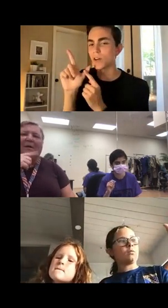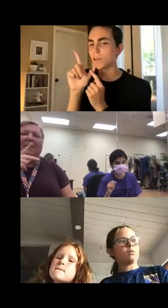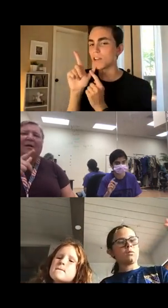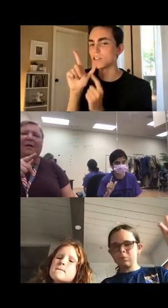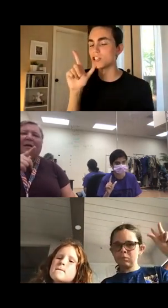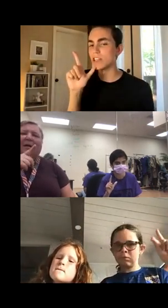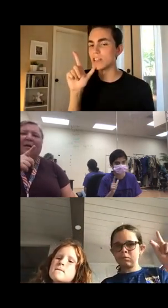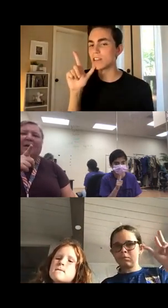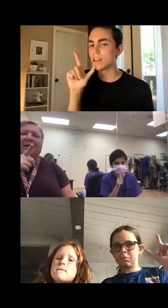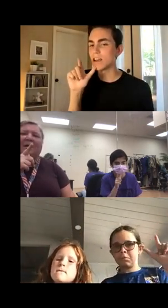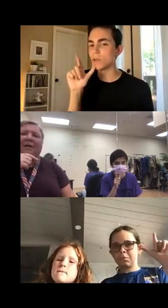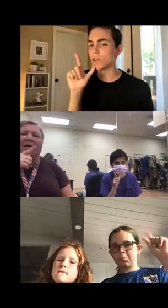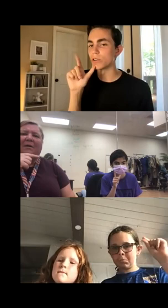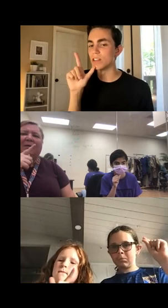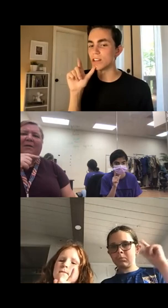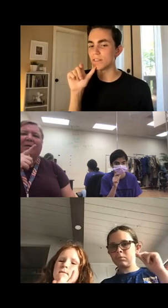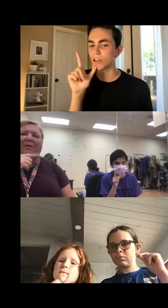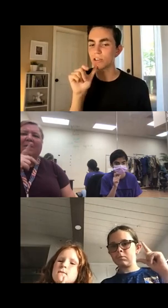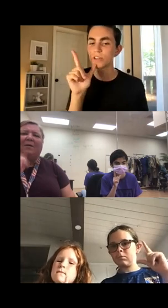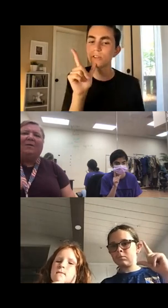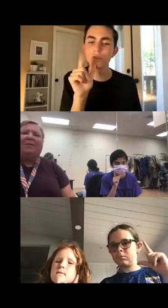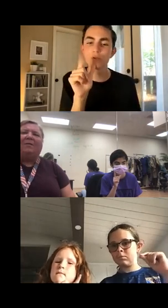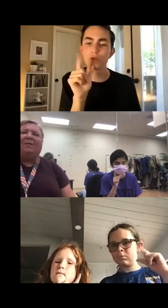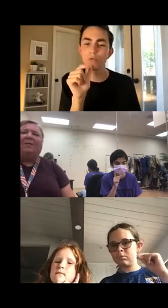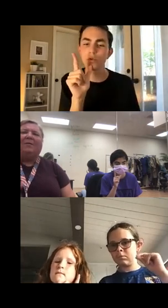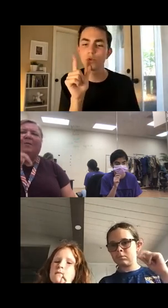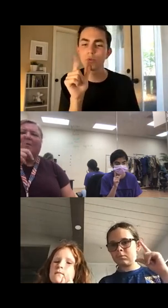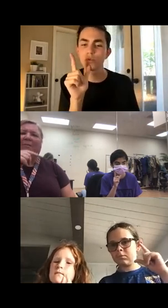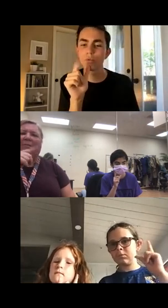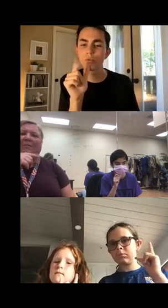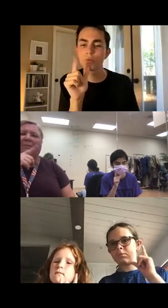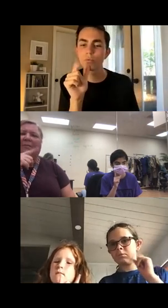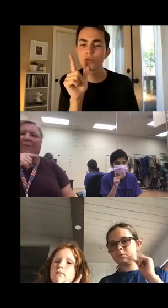the thumb connects to the chin, and you wiggle the index finger. Who.